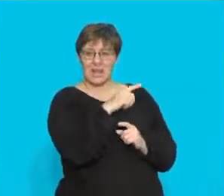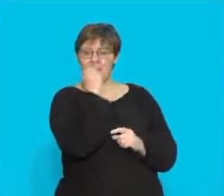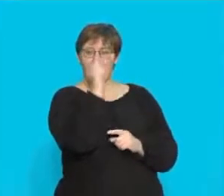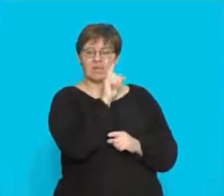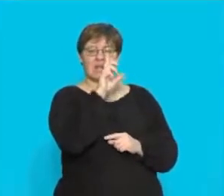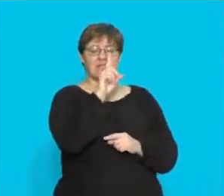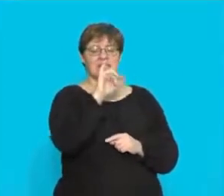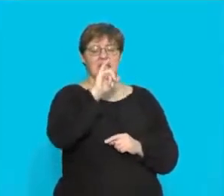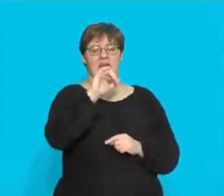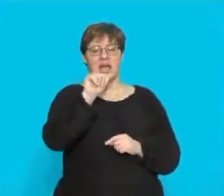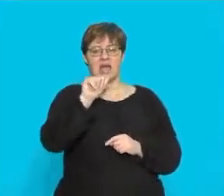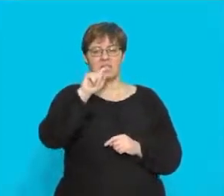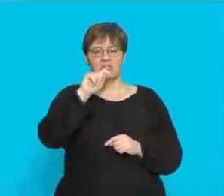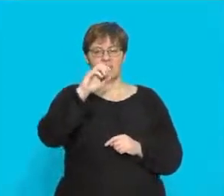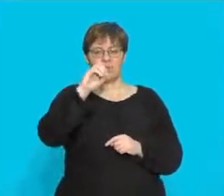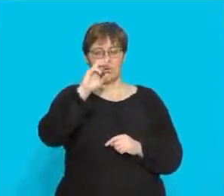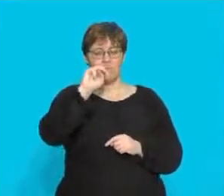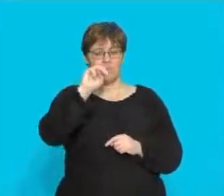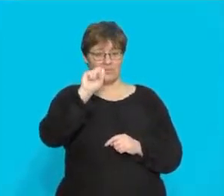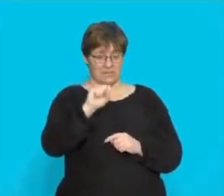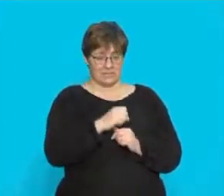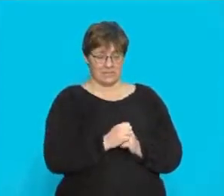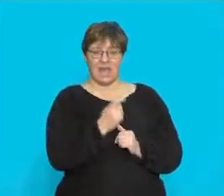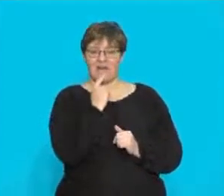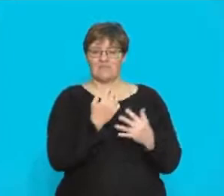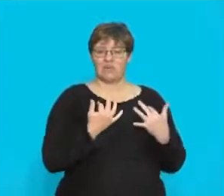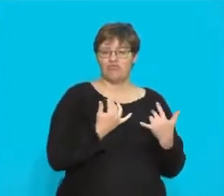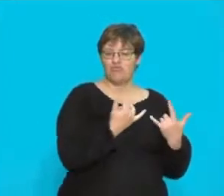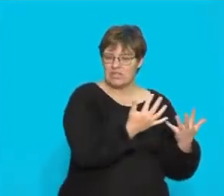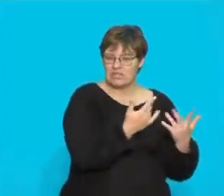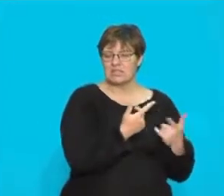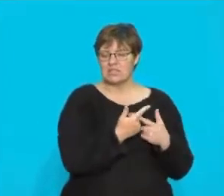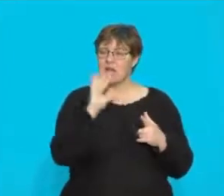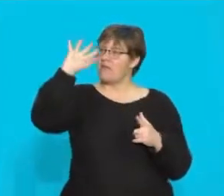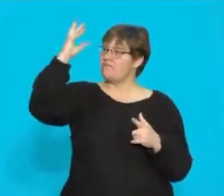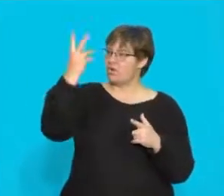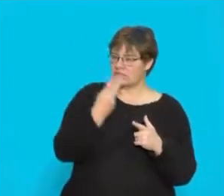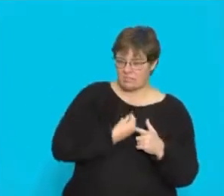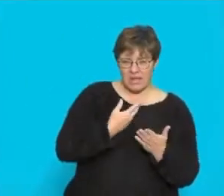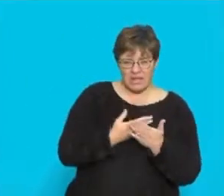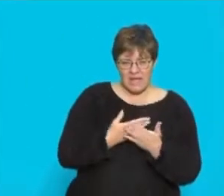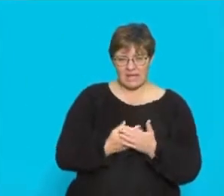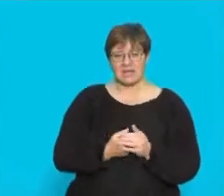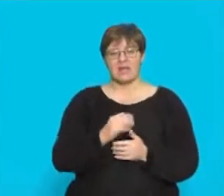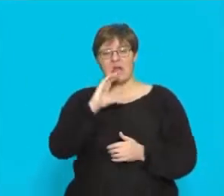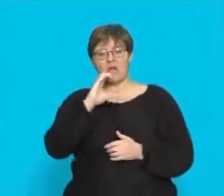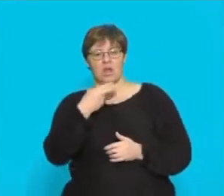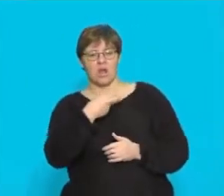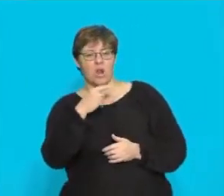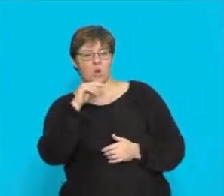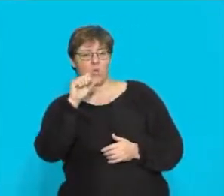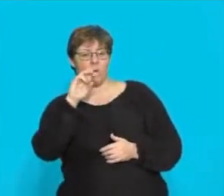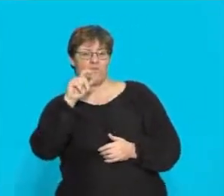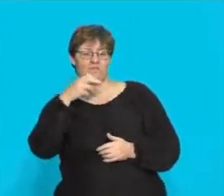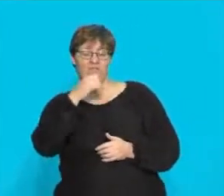called diatoms. And as I said, they got green, they can photosynthesize, they got chlorophyll,